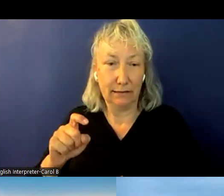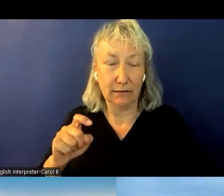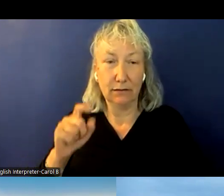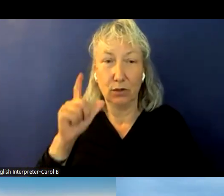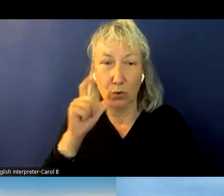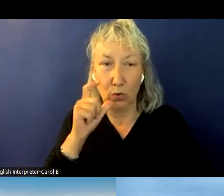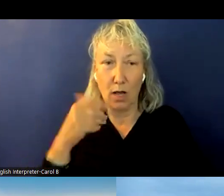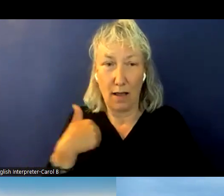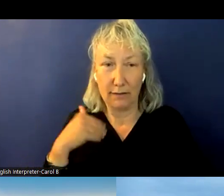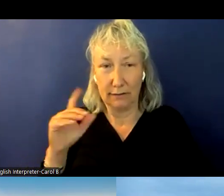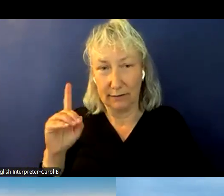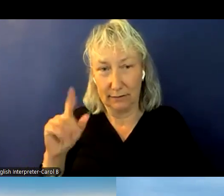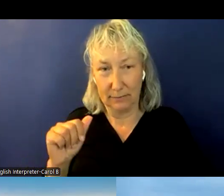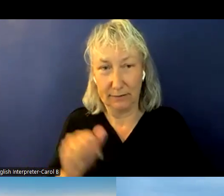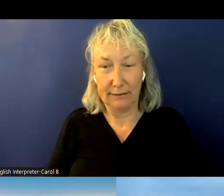with disabilities.